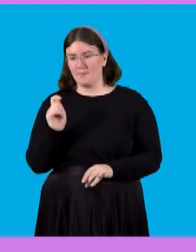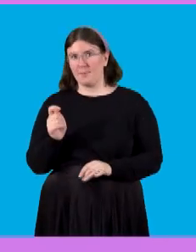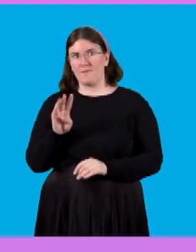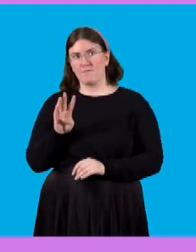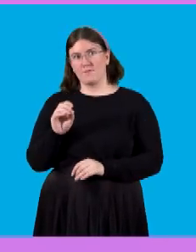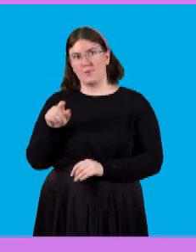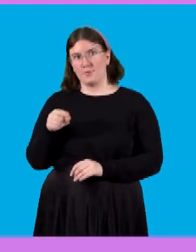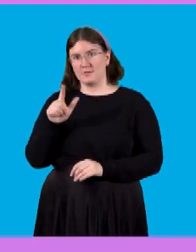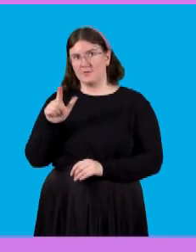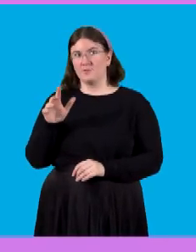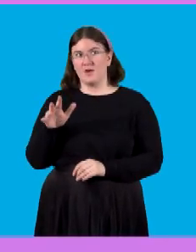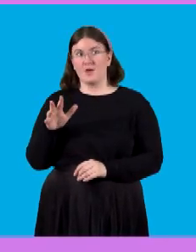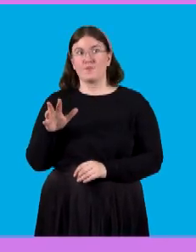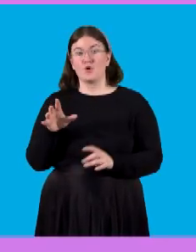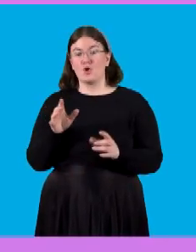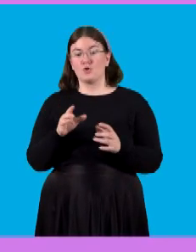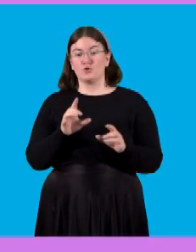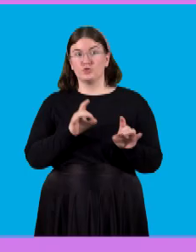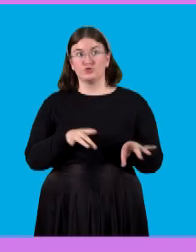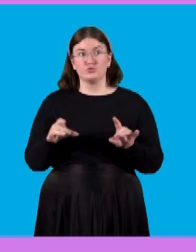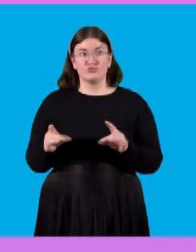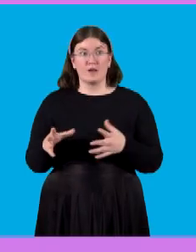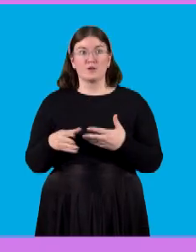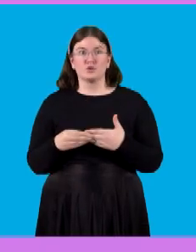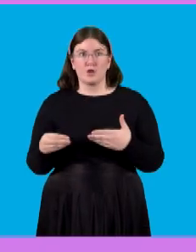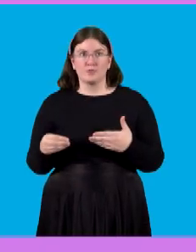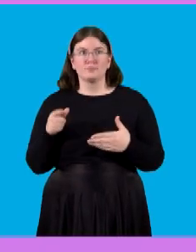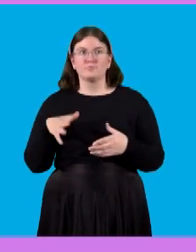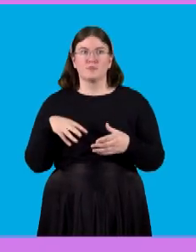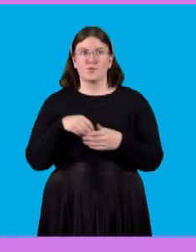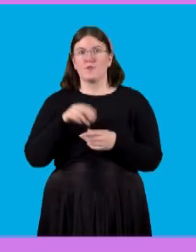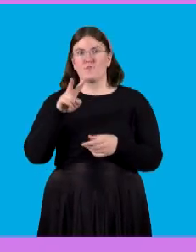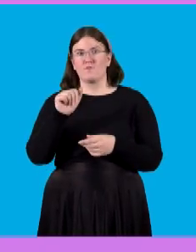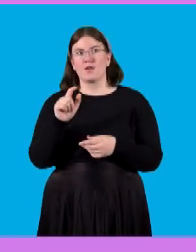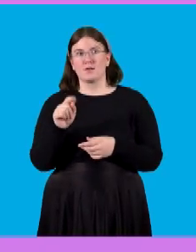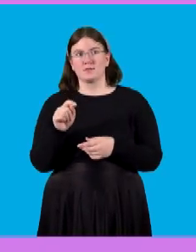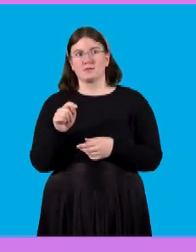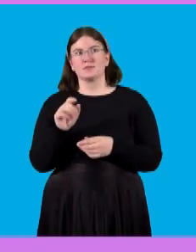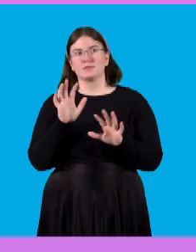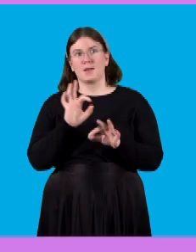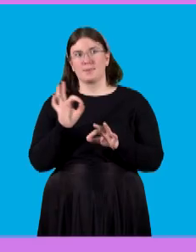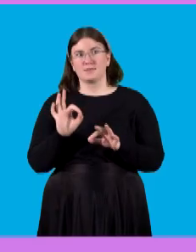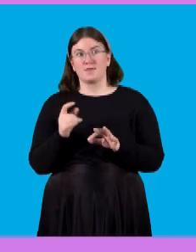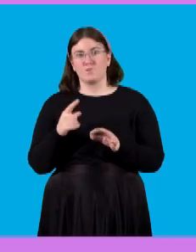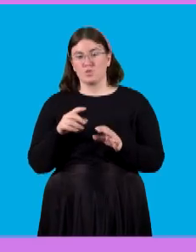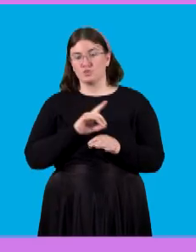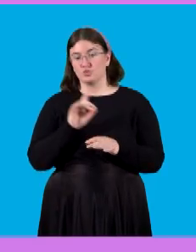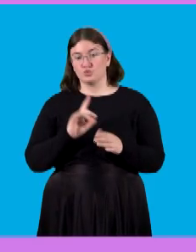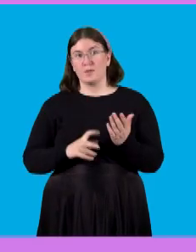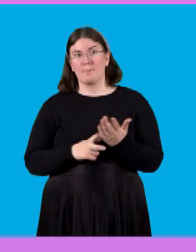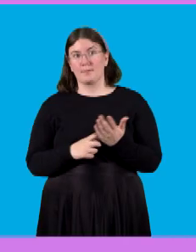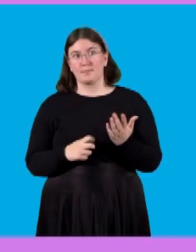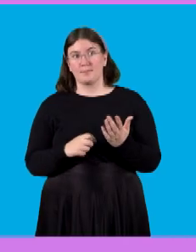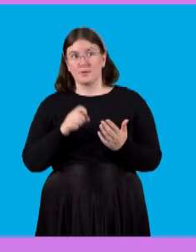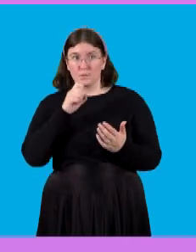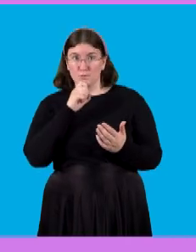Australian dollars, that is inclusive of Australian VAT of 10%, for a ticket to the zoo. Use the exchange